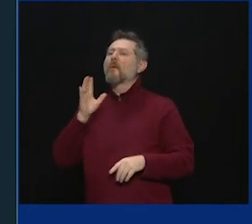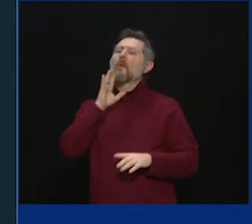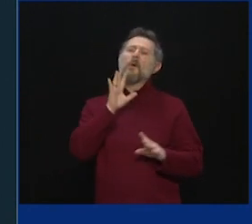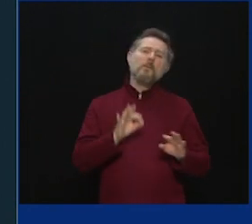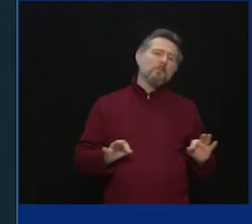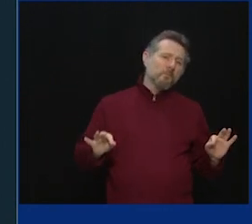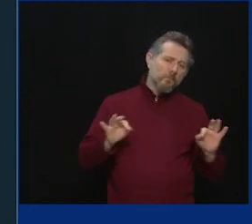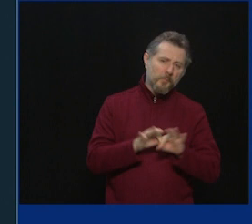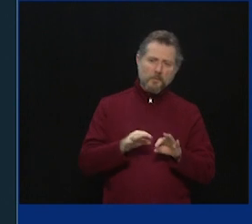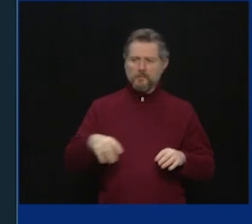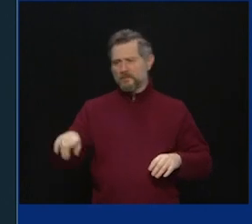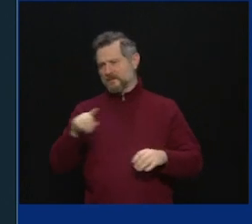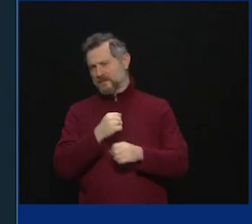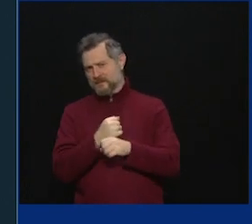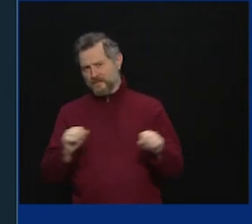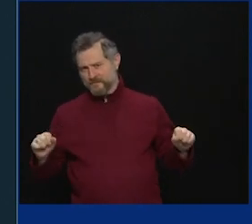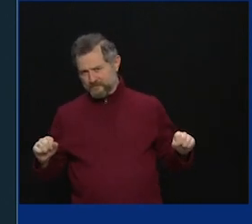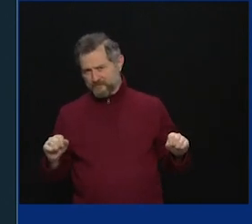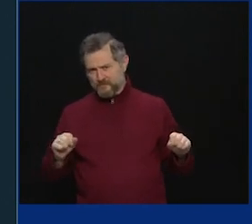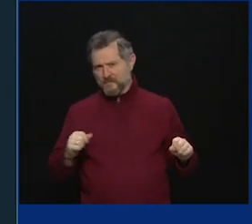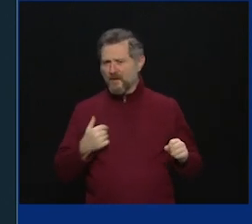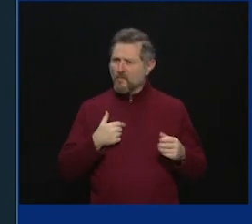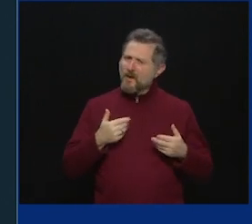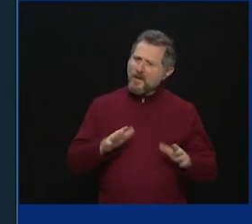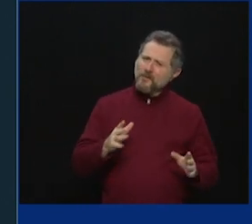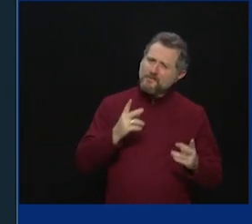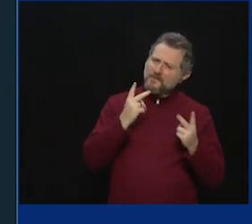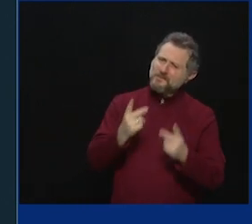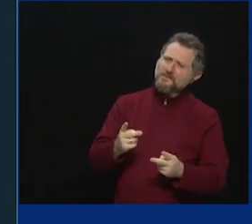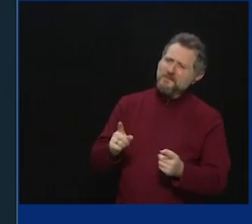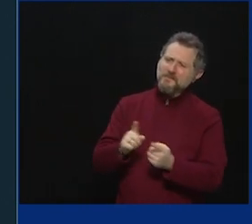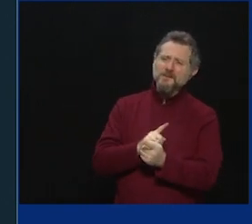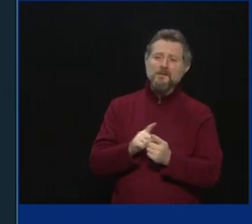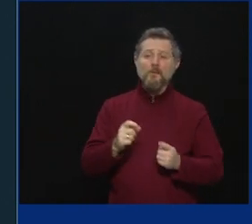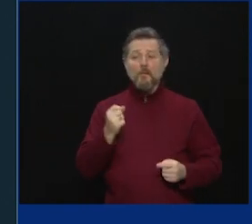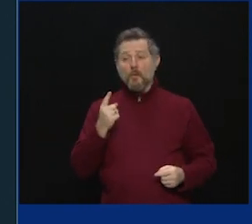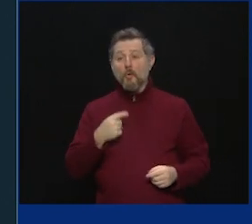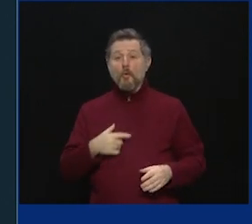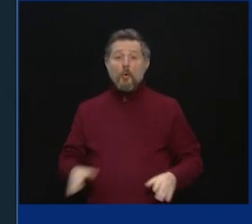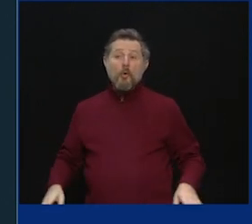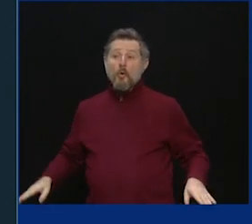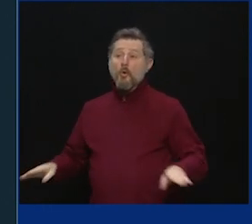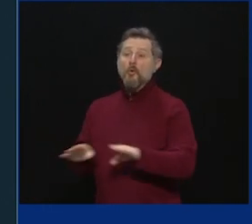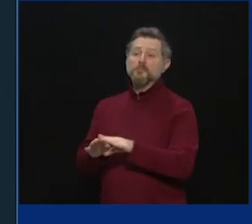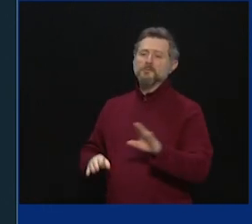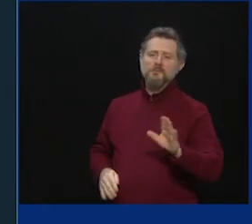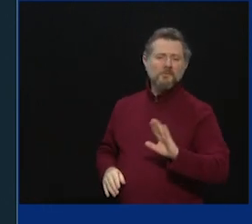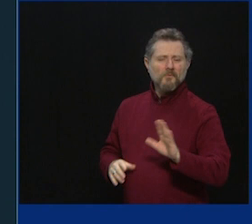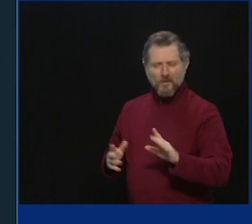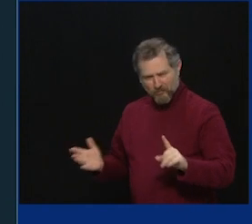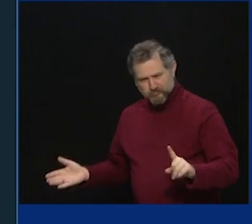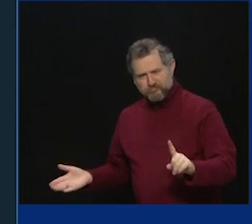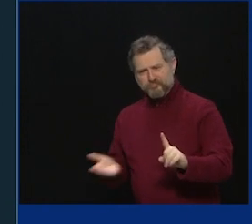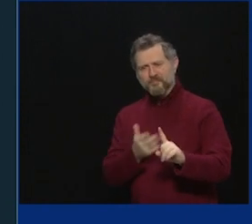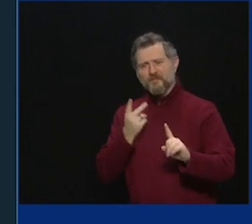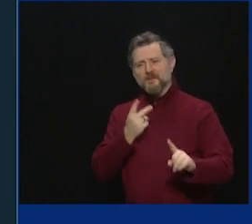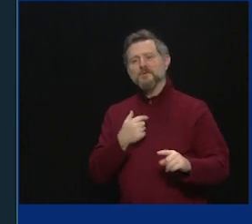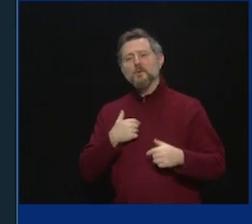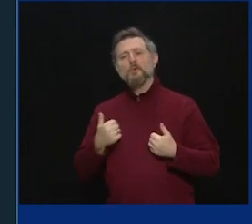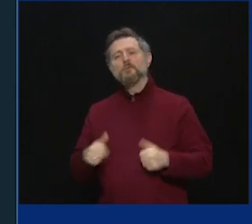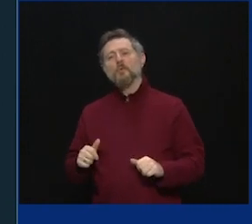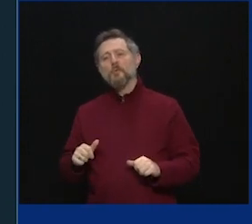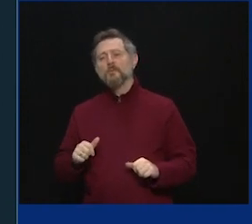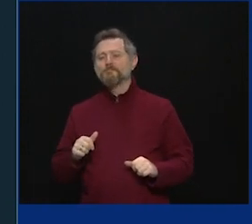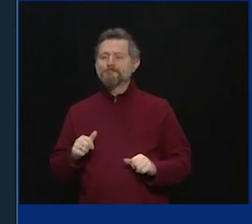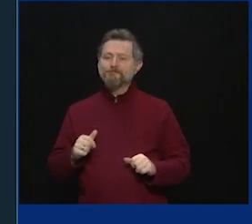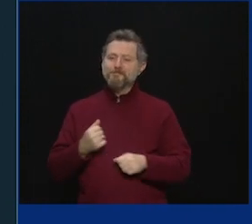safe while we continue visitations. Instead of shutting them down, we're trying to be very conscious of the emotional need to connect